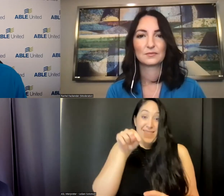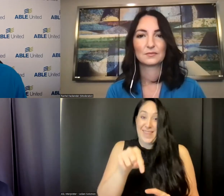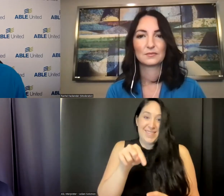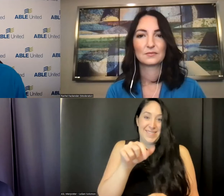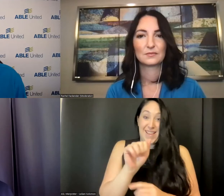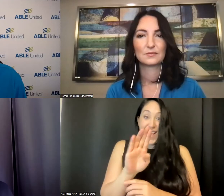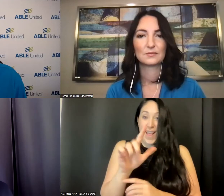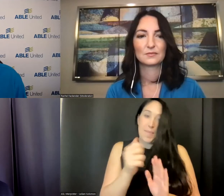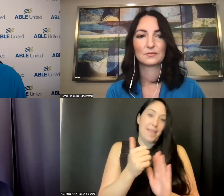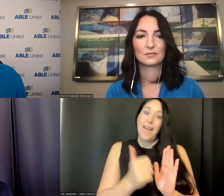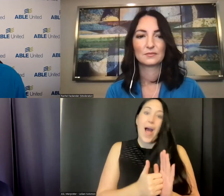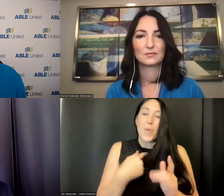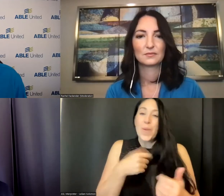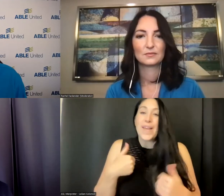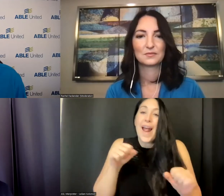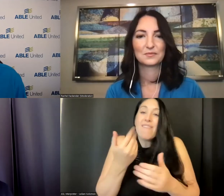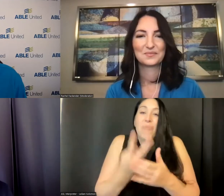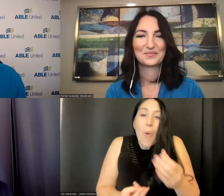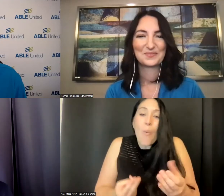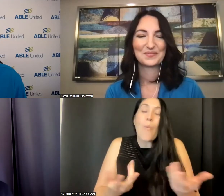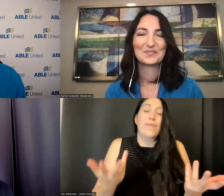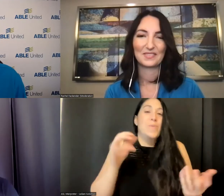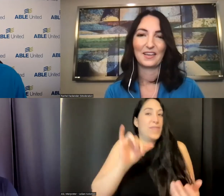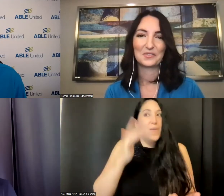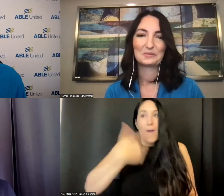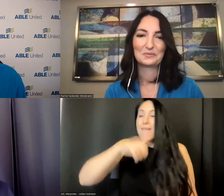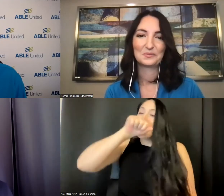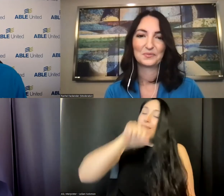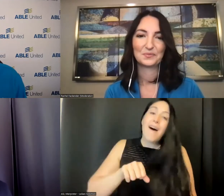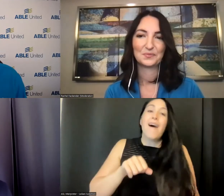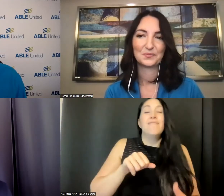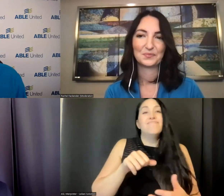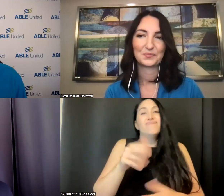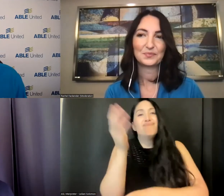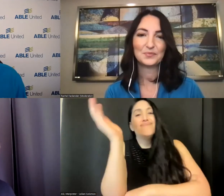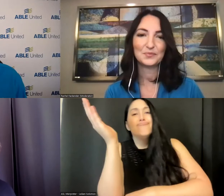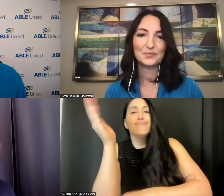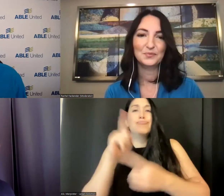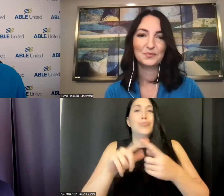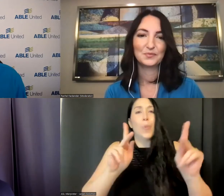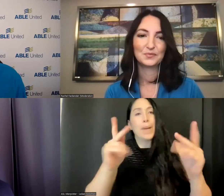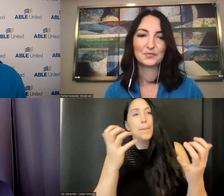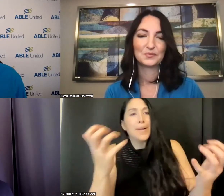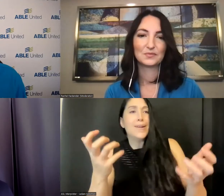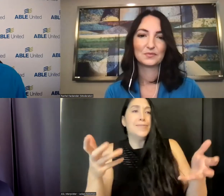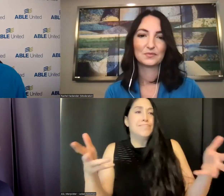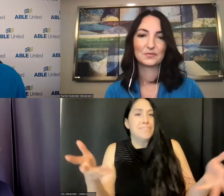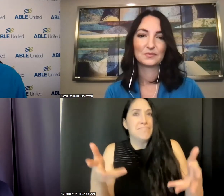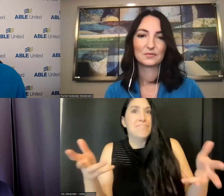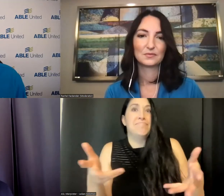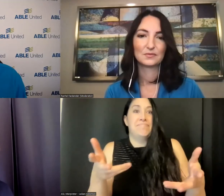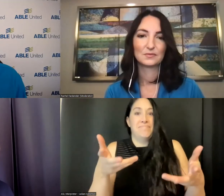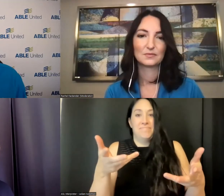accounts. And that's also why I love going out and talking to people so that they understand this is really something that's going to be beneficial for you and you're